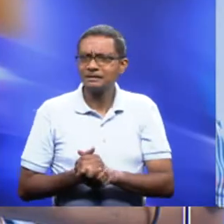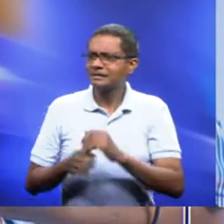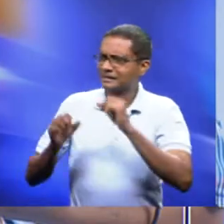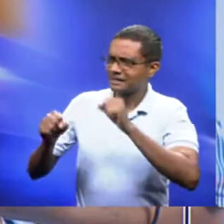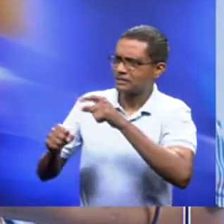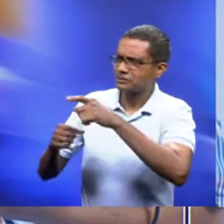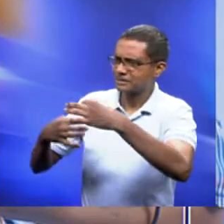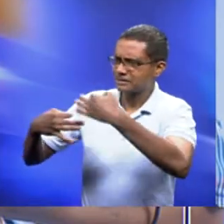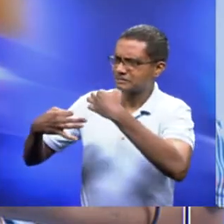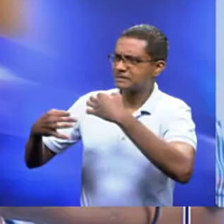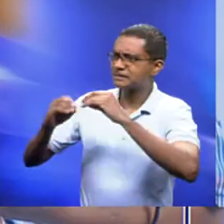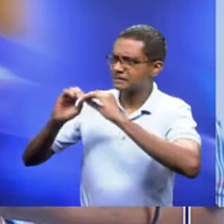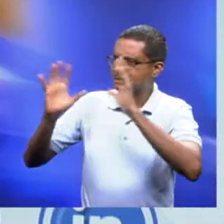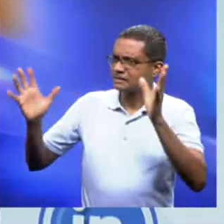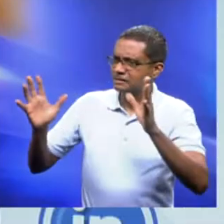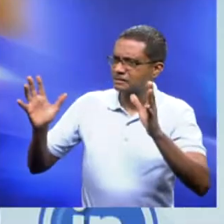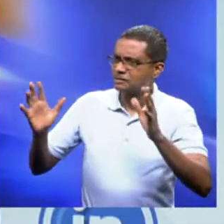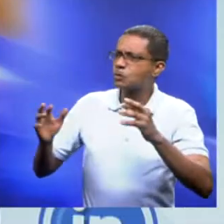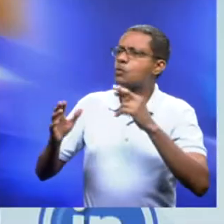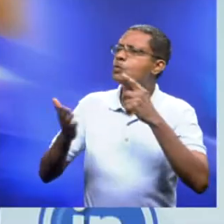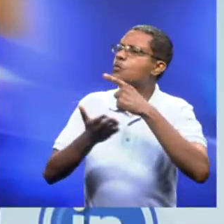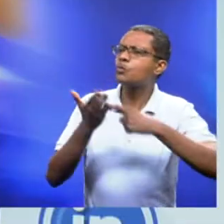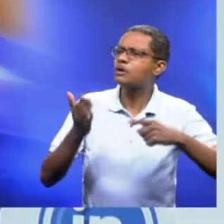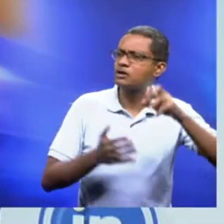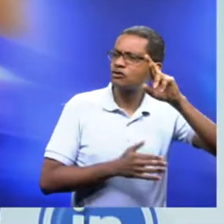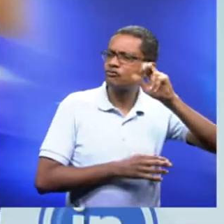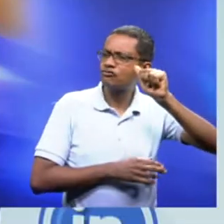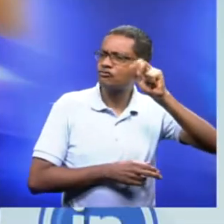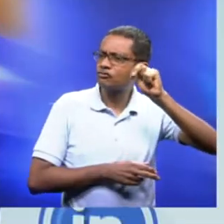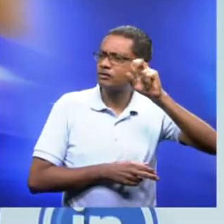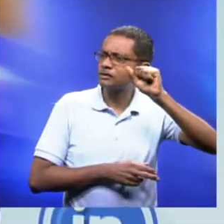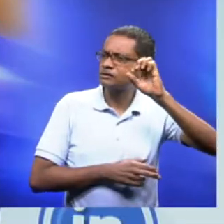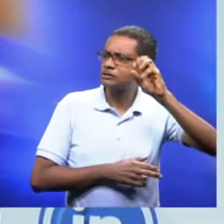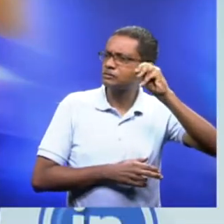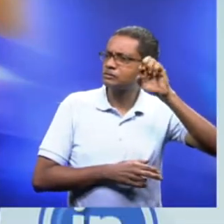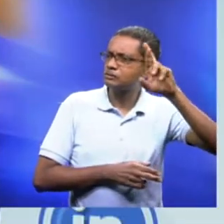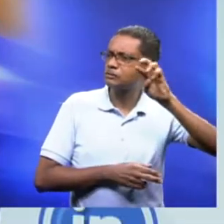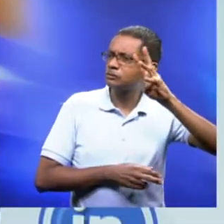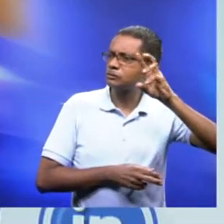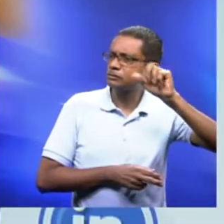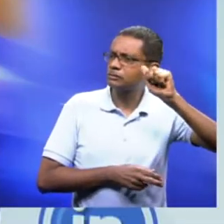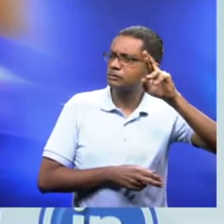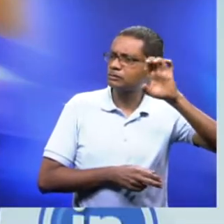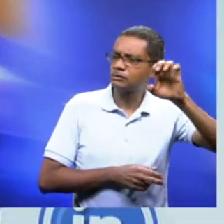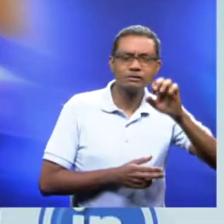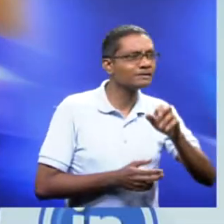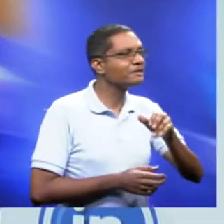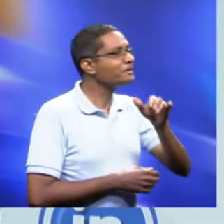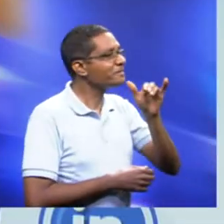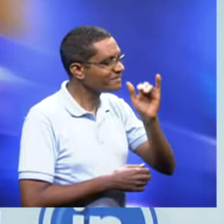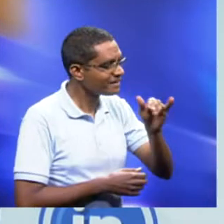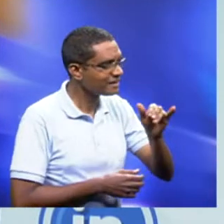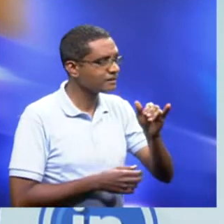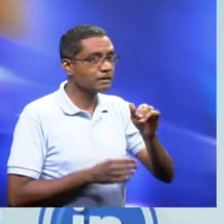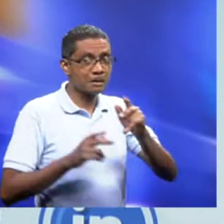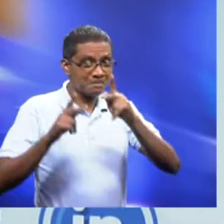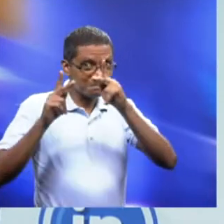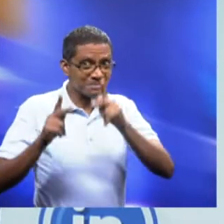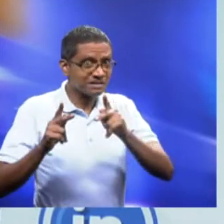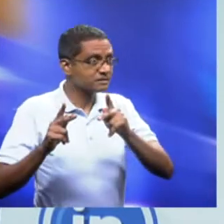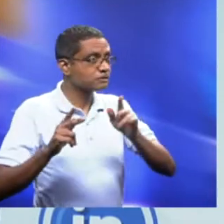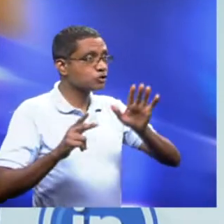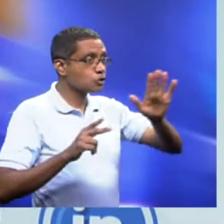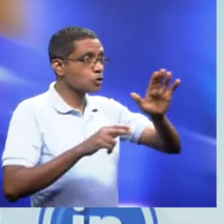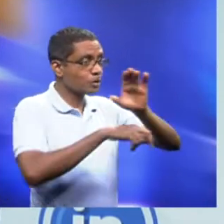same page with us. In terms of what is ransomware? Yes. So ransomware is the ability for someone to come into your system